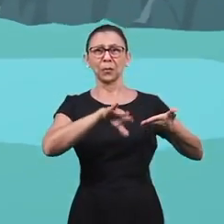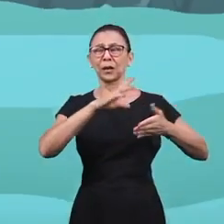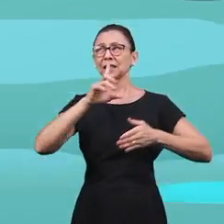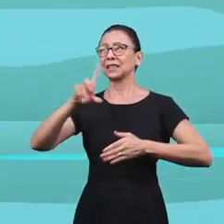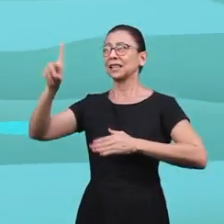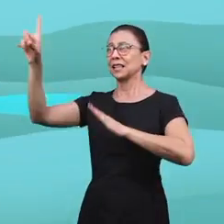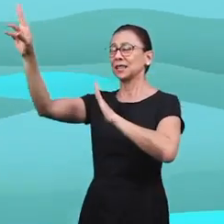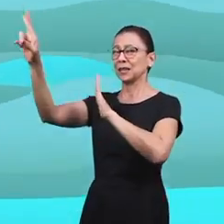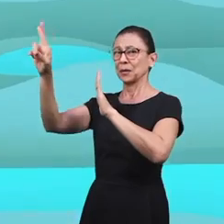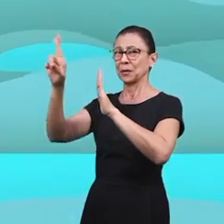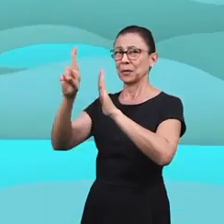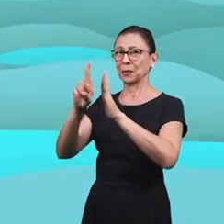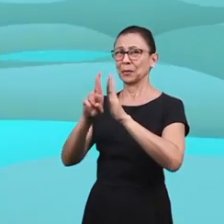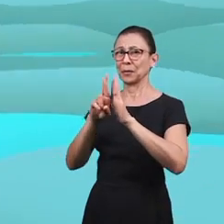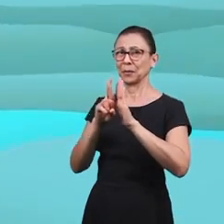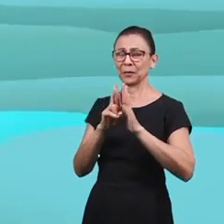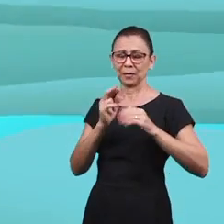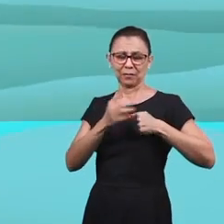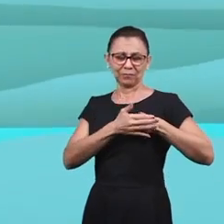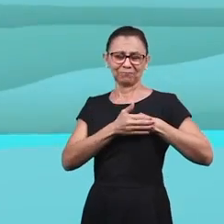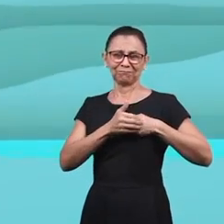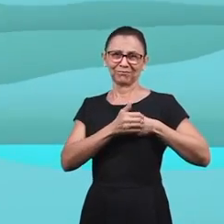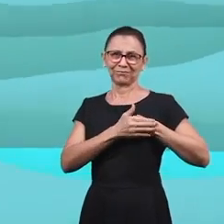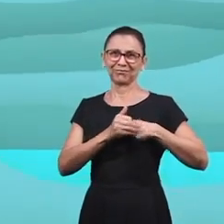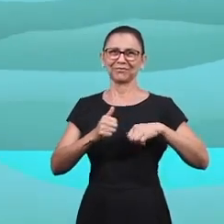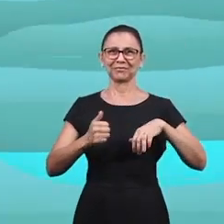and comforts the heart.